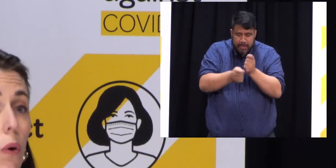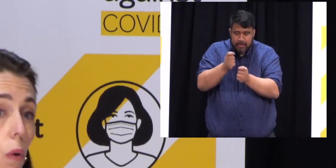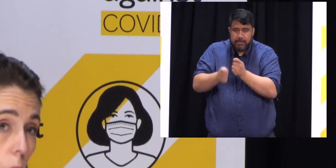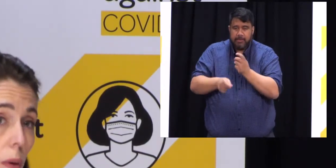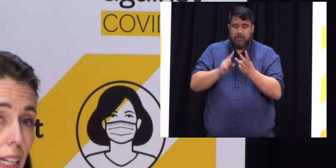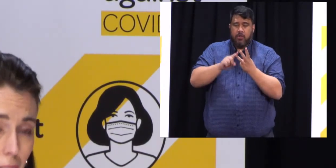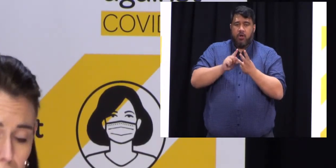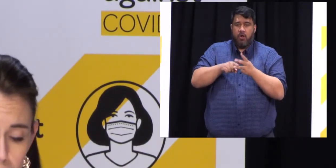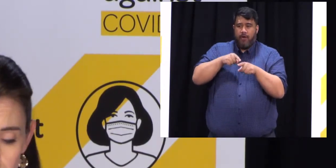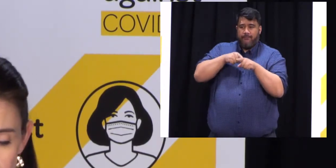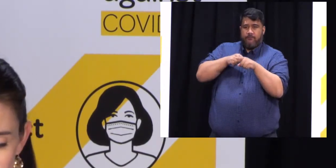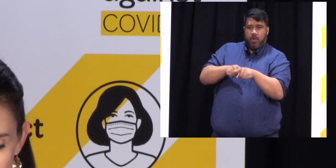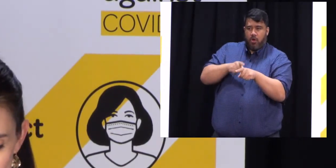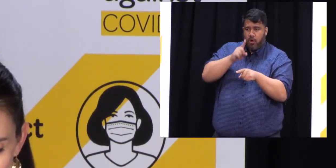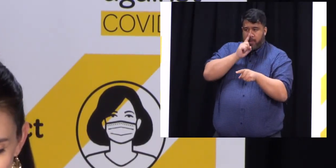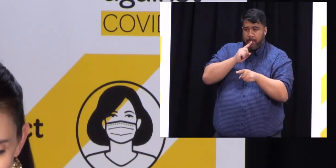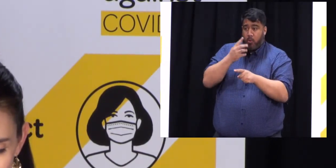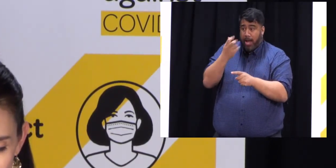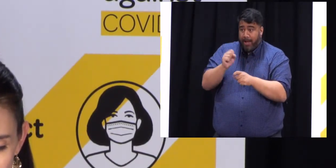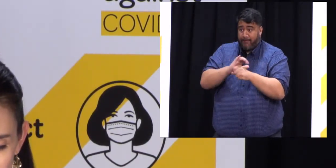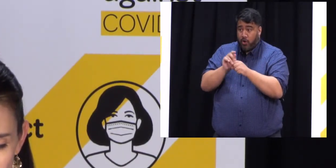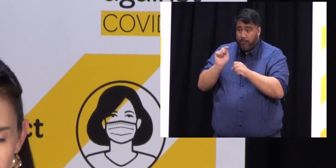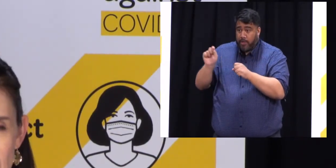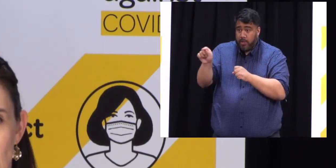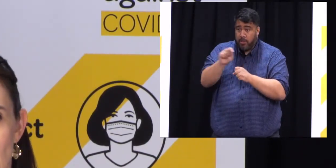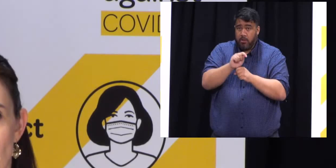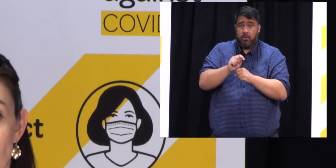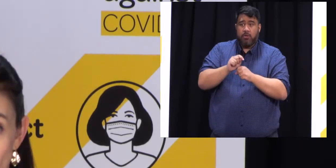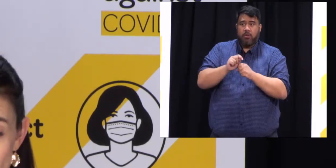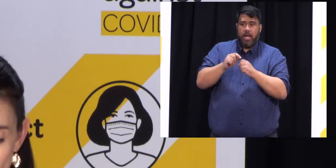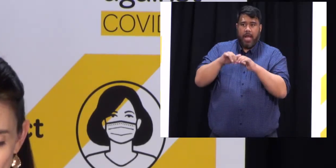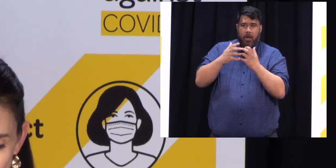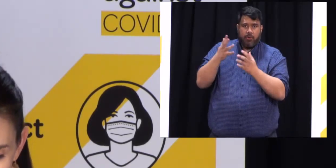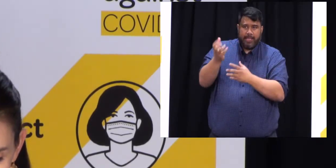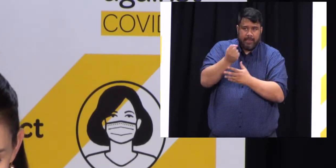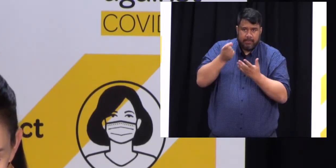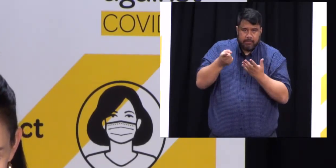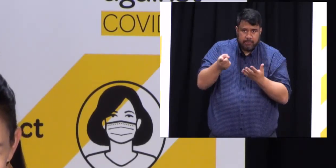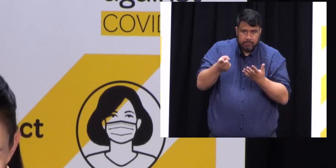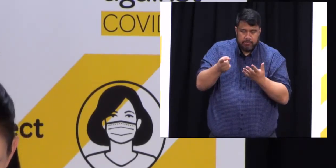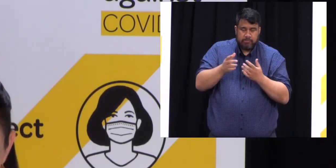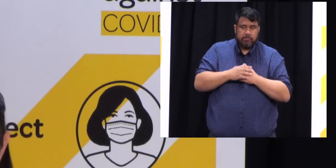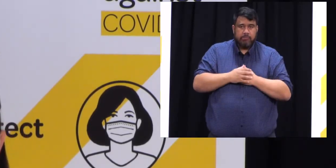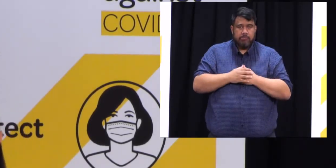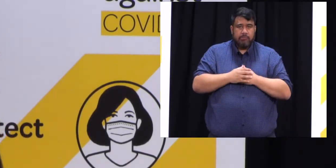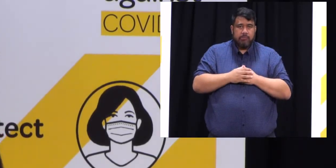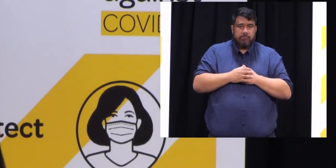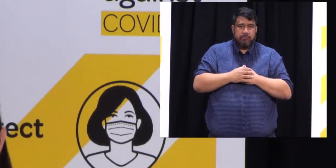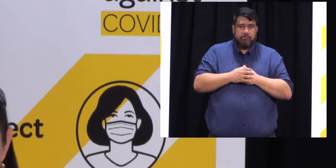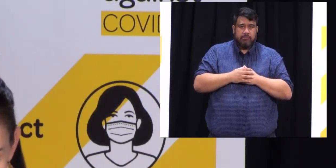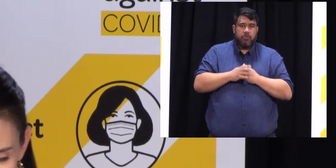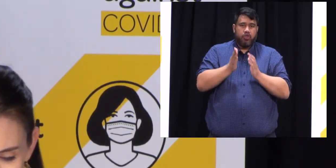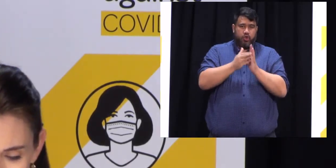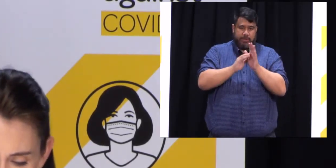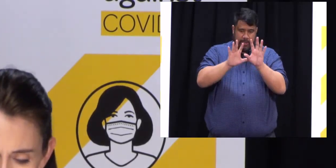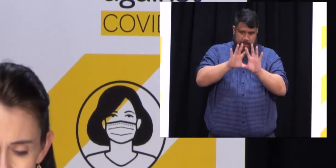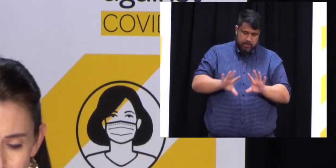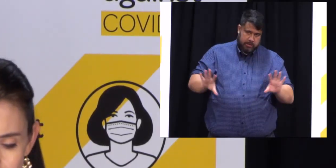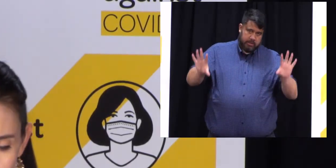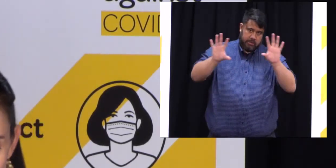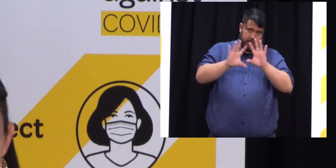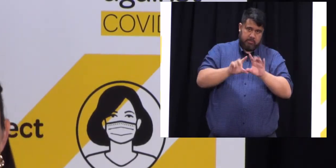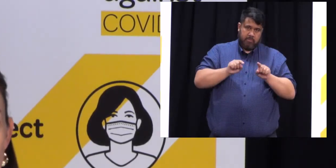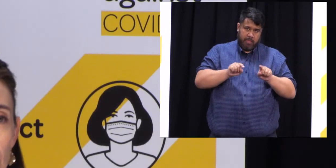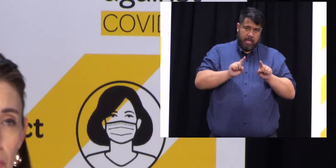cases that were already in isolation. For those in Auckland, I have different news. You'll see